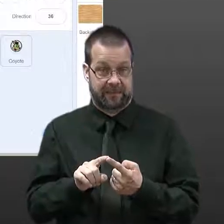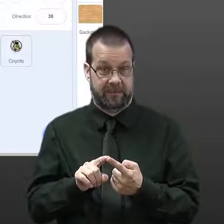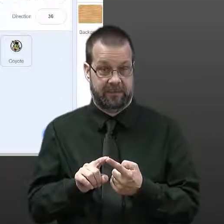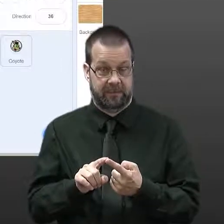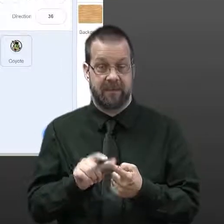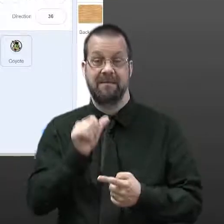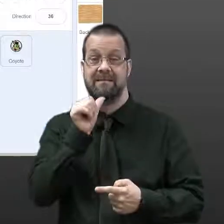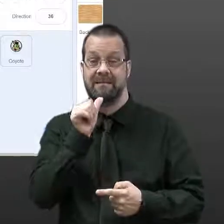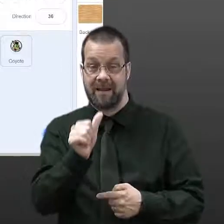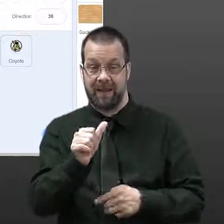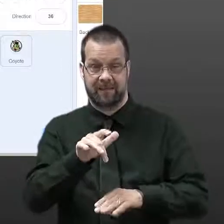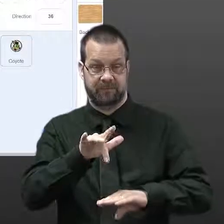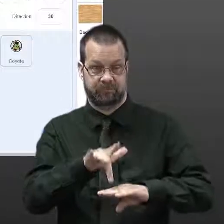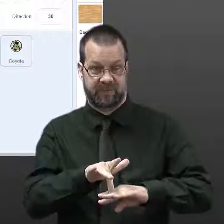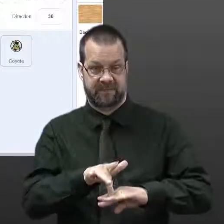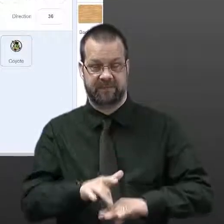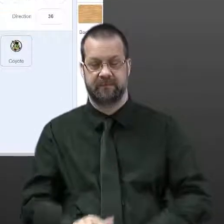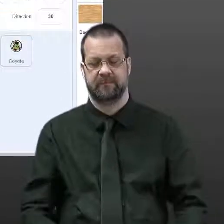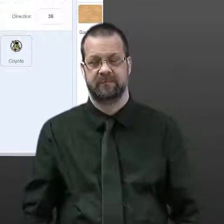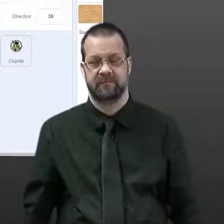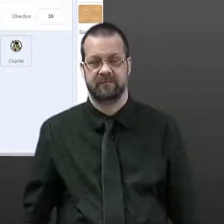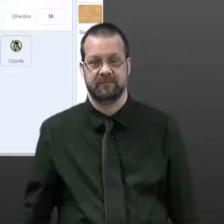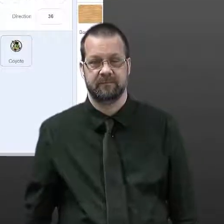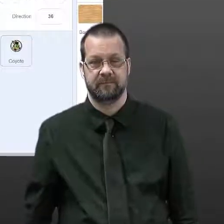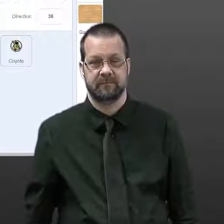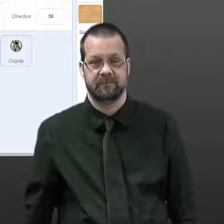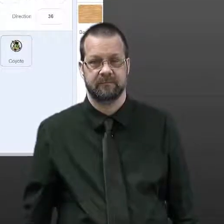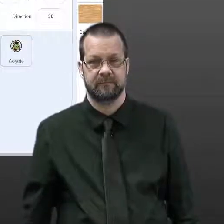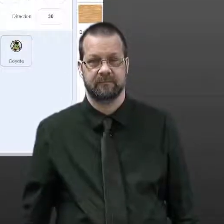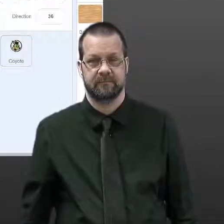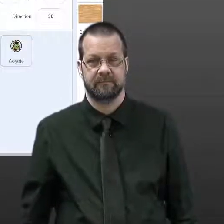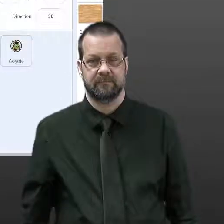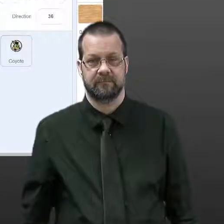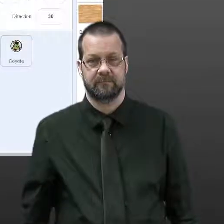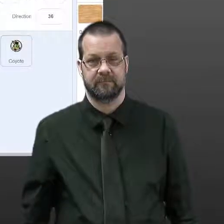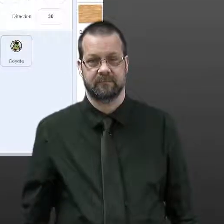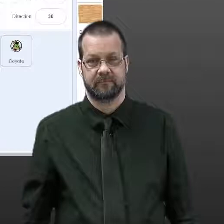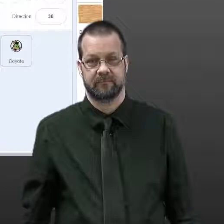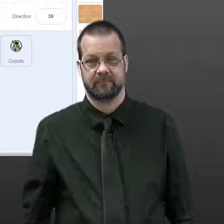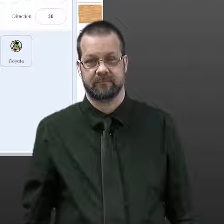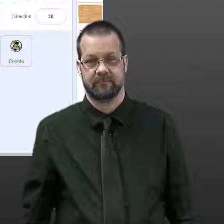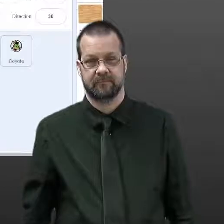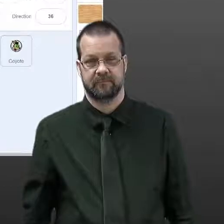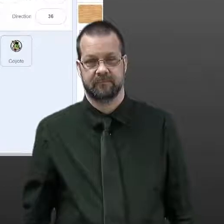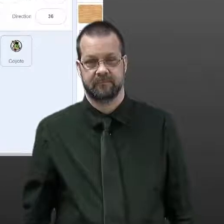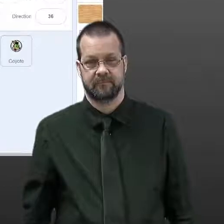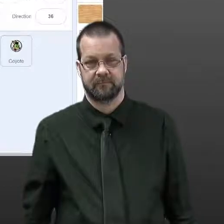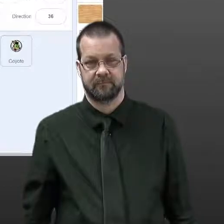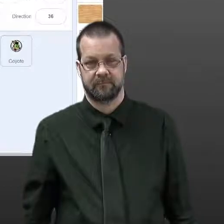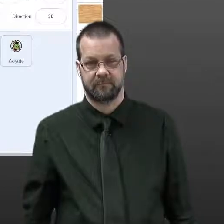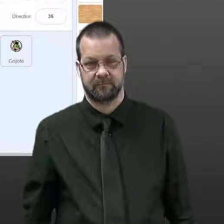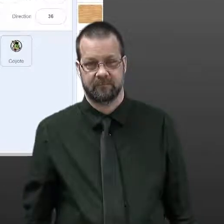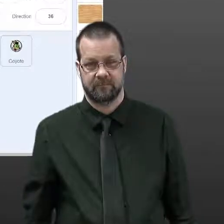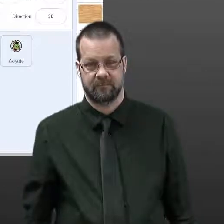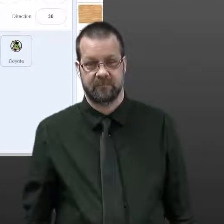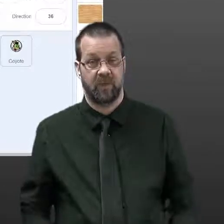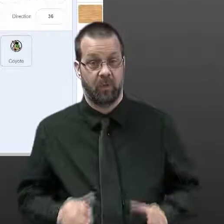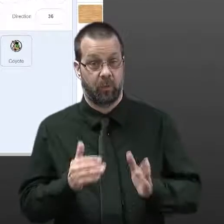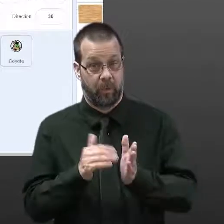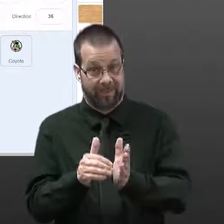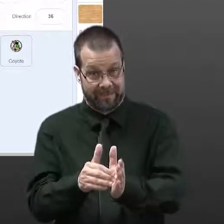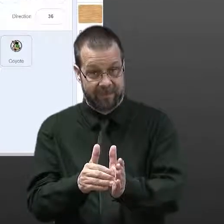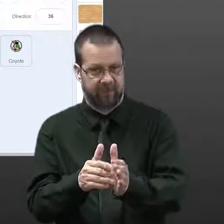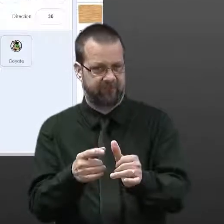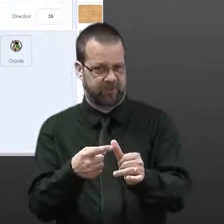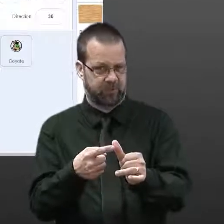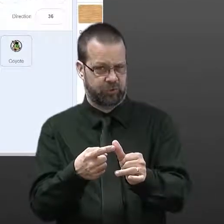until the space key is not being pressed here. Next thing that we're going to do inside of this, or the first thing that we're going to do in our repeat